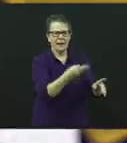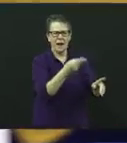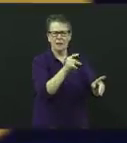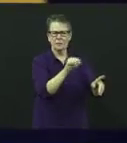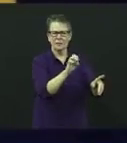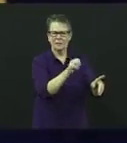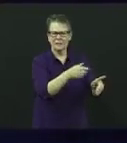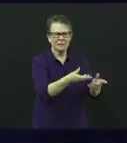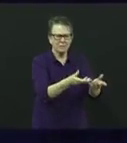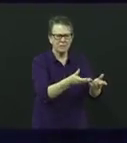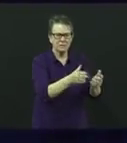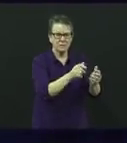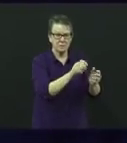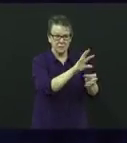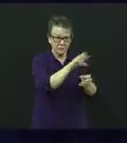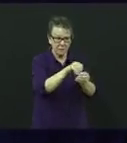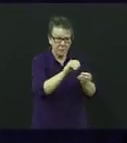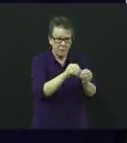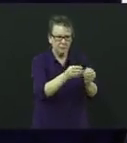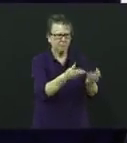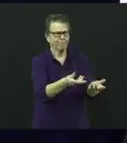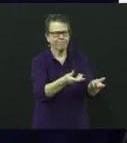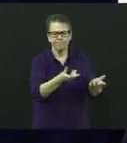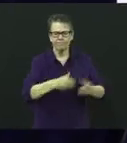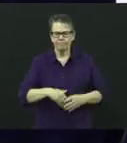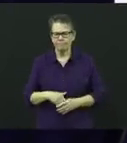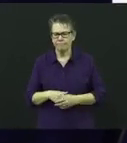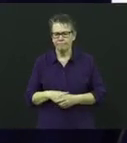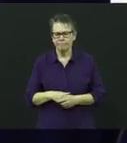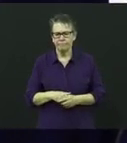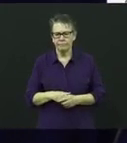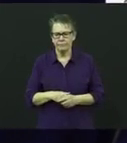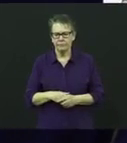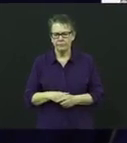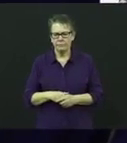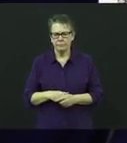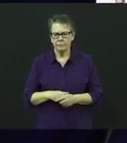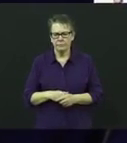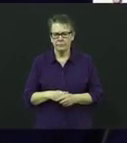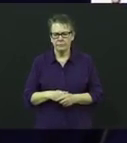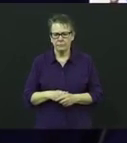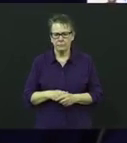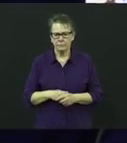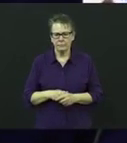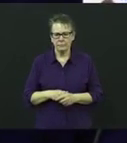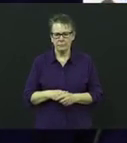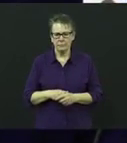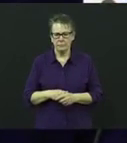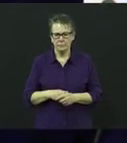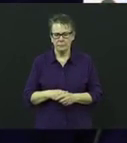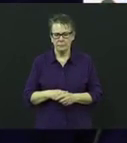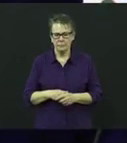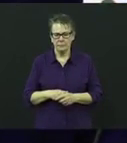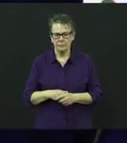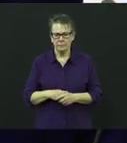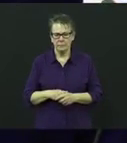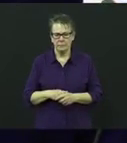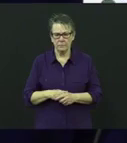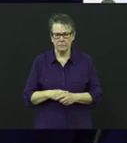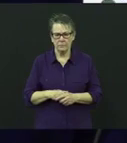before I walked in, another trooper came back positive. That's 4, as well as 2 recruits out of the 196 that